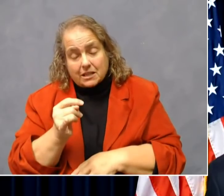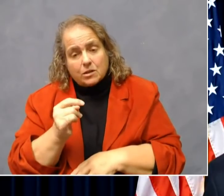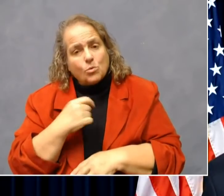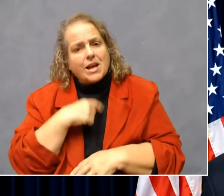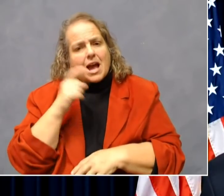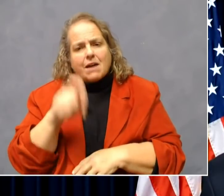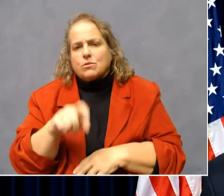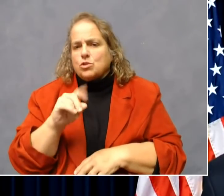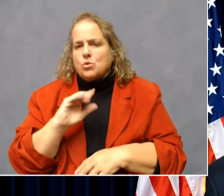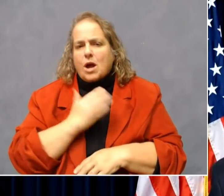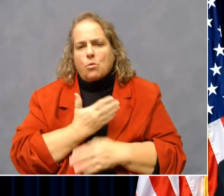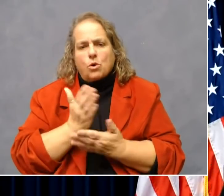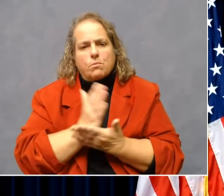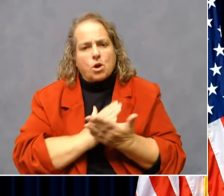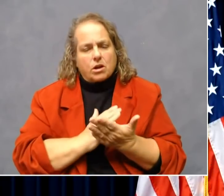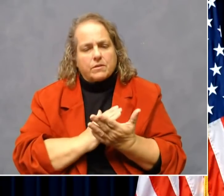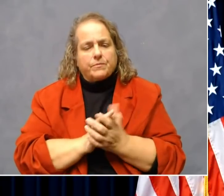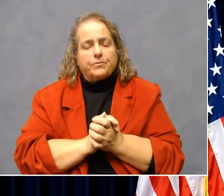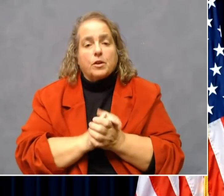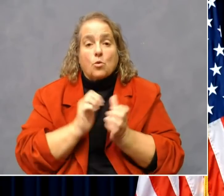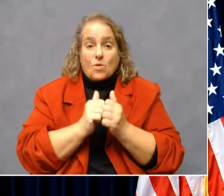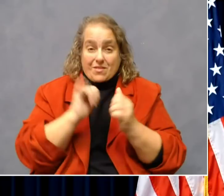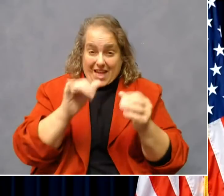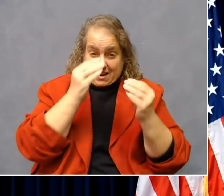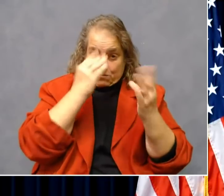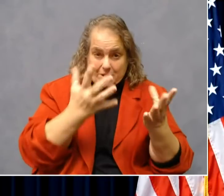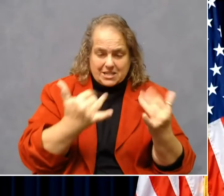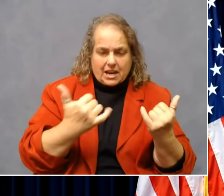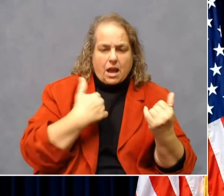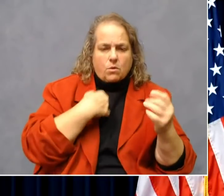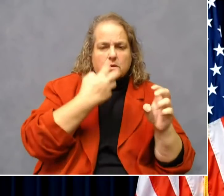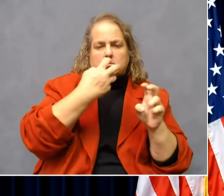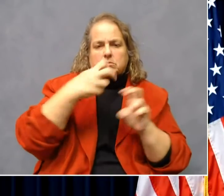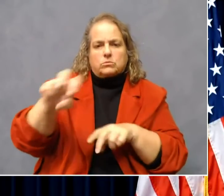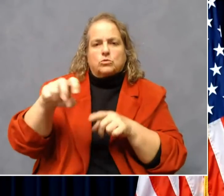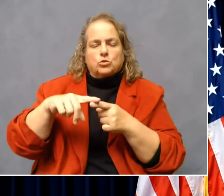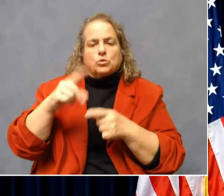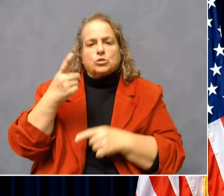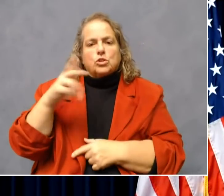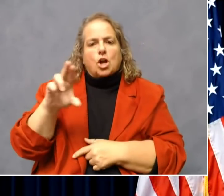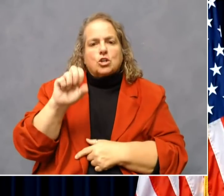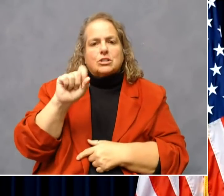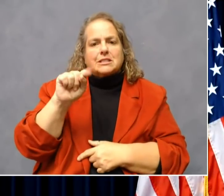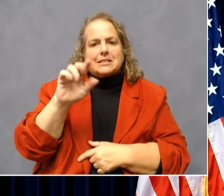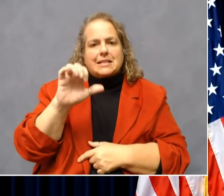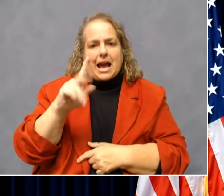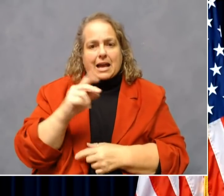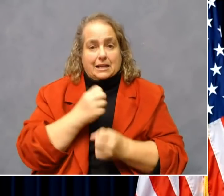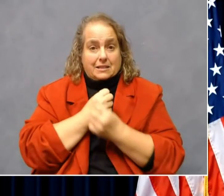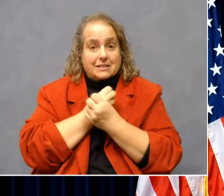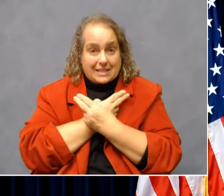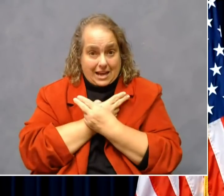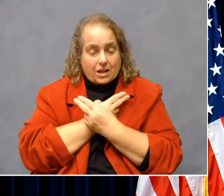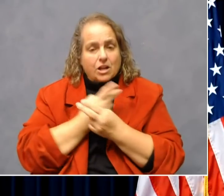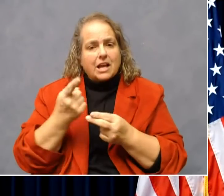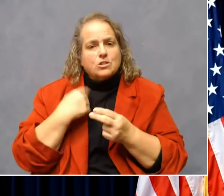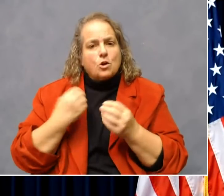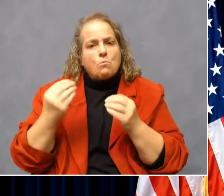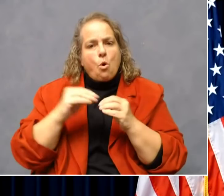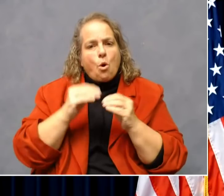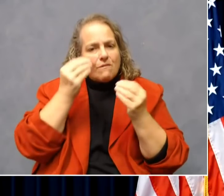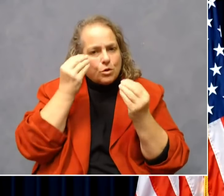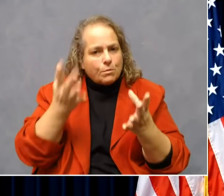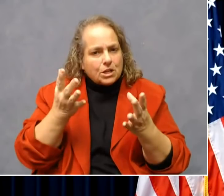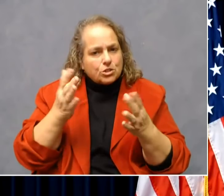Dr. Stack, who's got some more information on this good news about vaccines they're